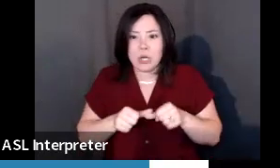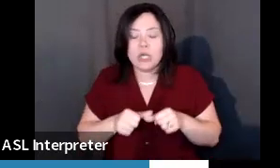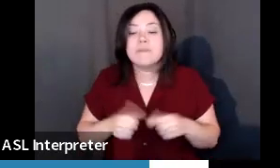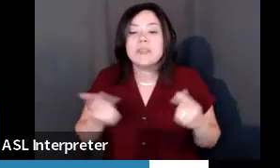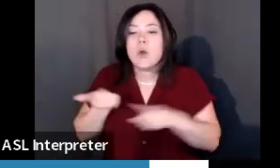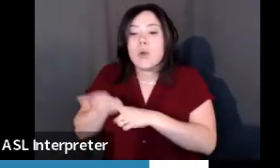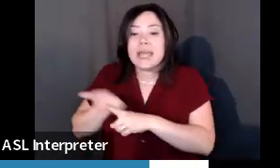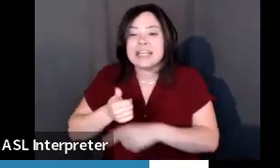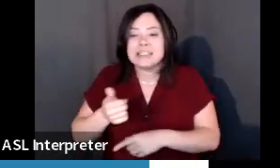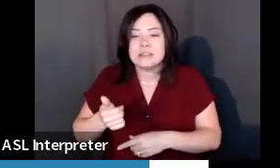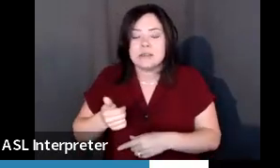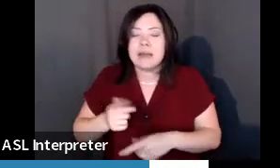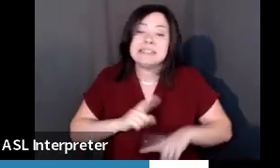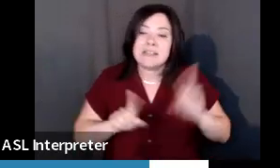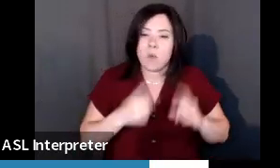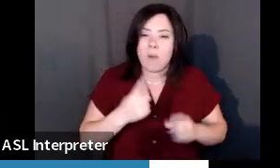aerosol can that